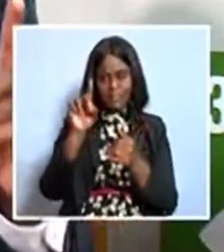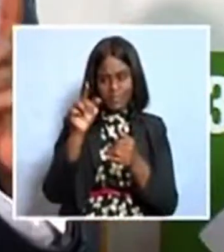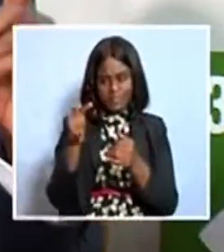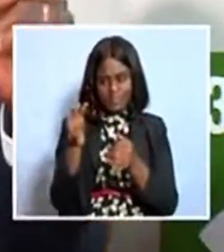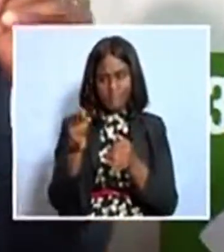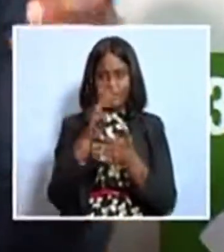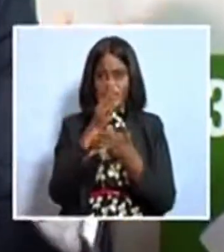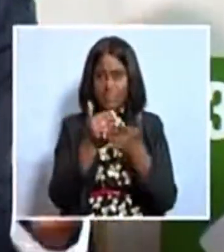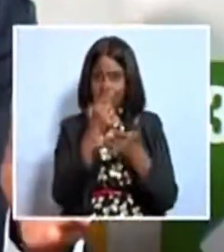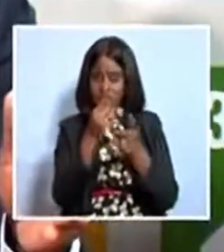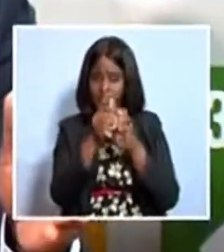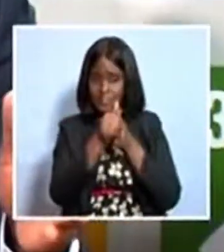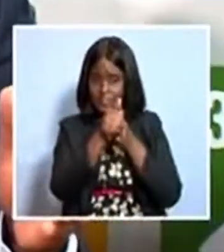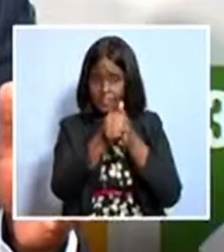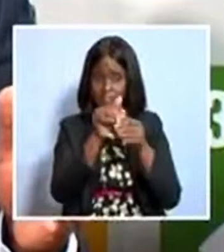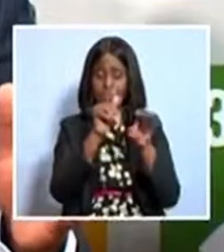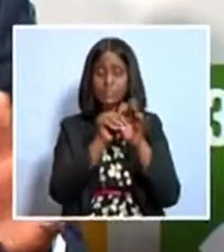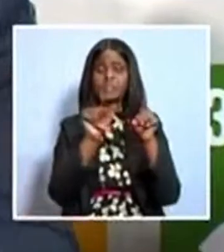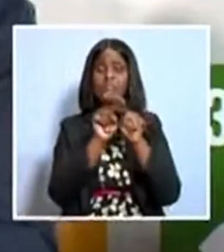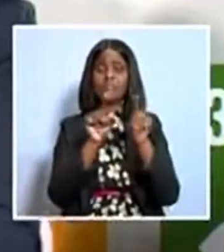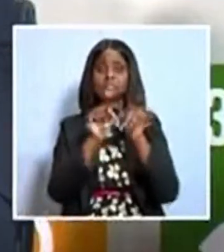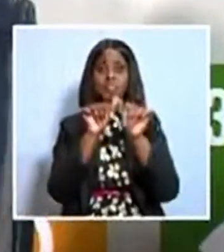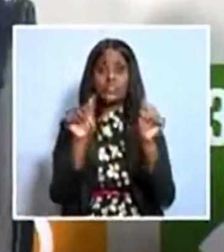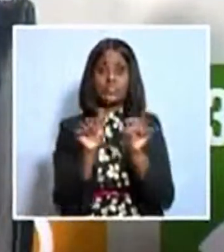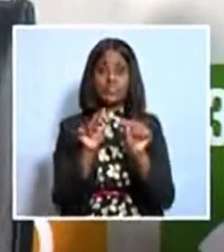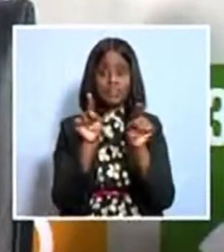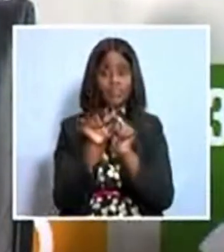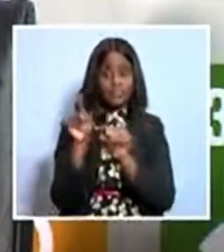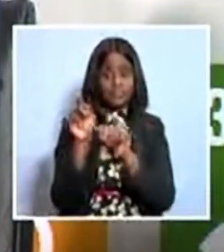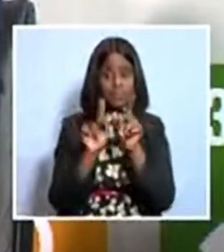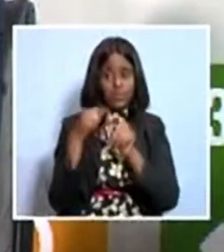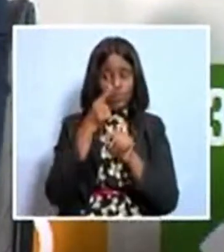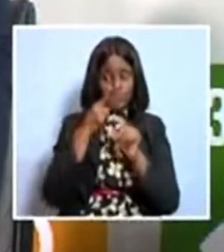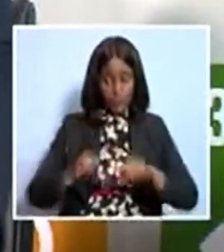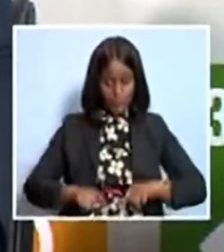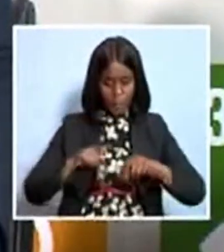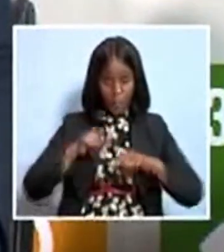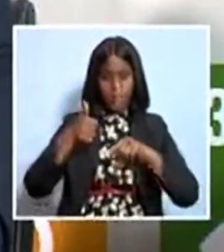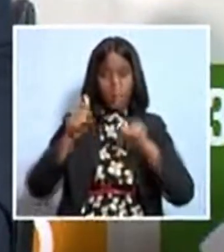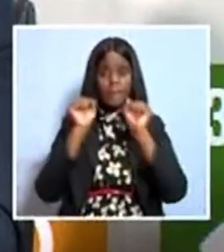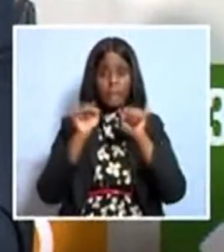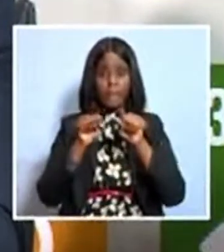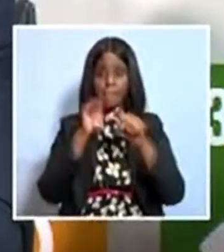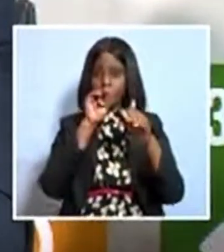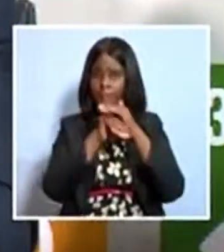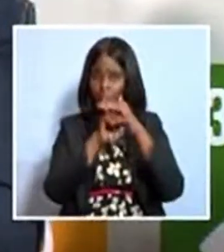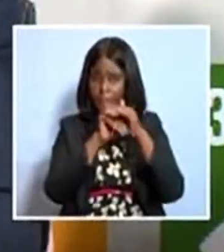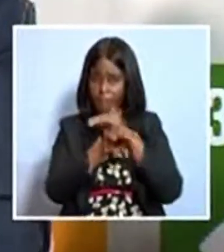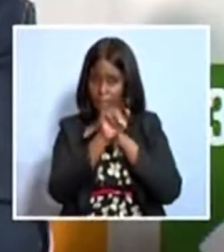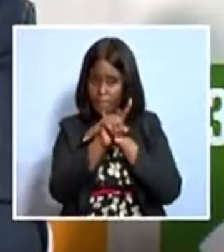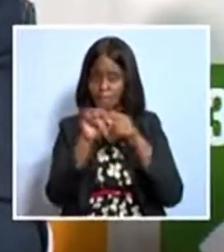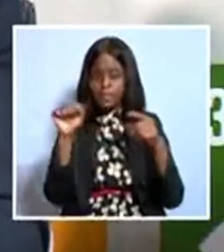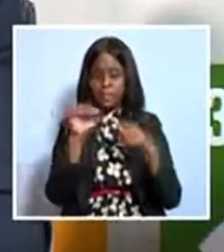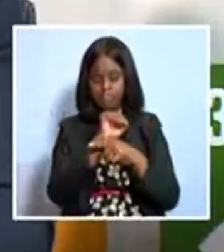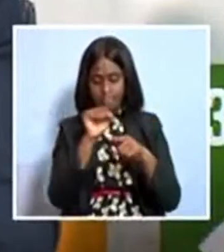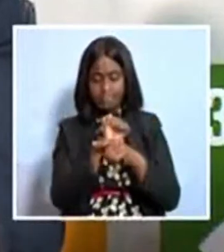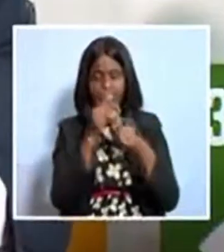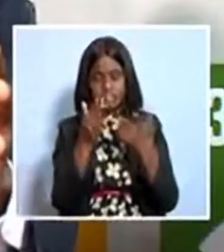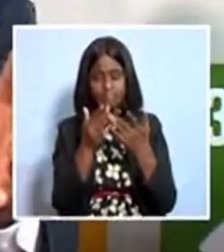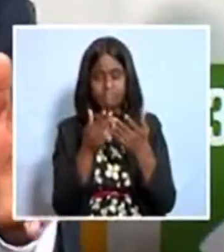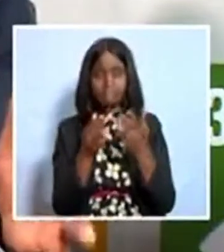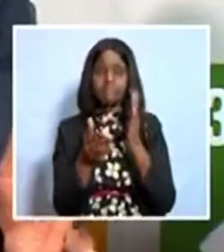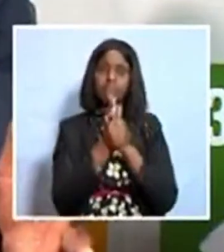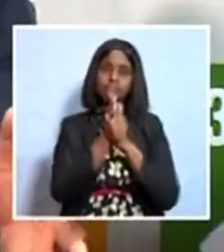someone has to be able to drive it in those areas, and it's the people who live there that will be able to drive it. So access to training, access to